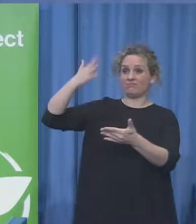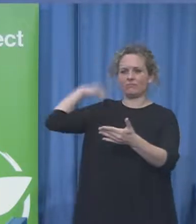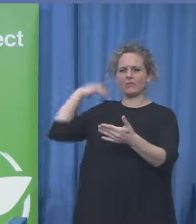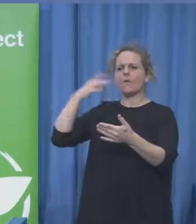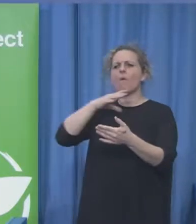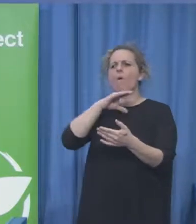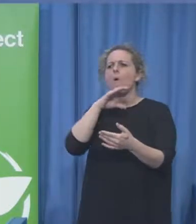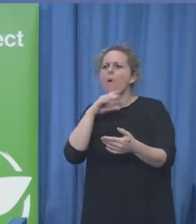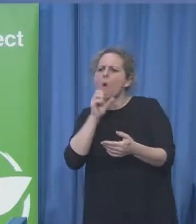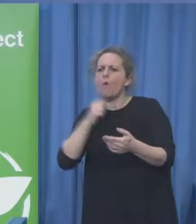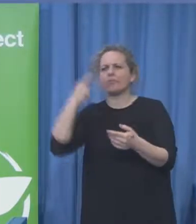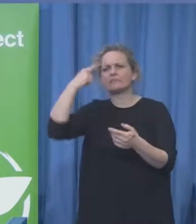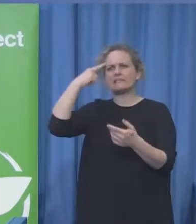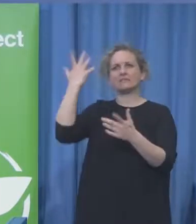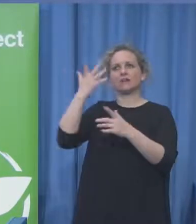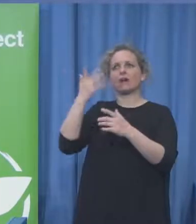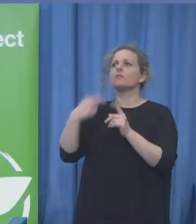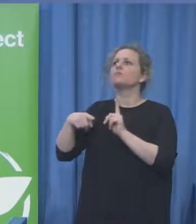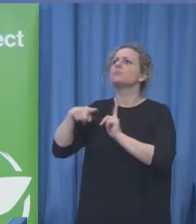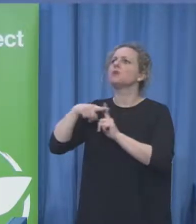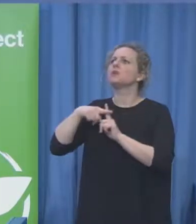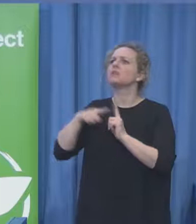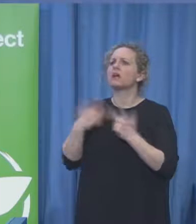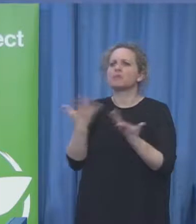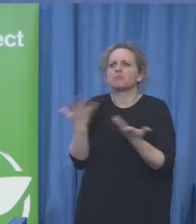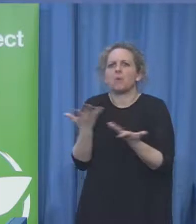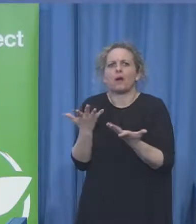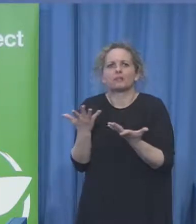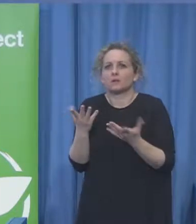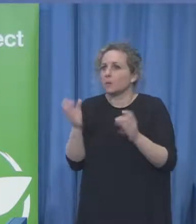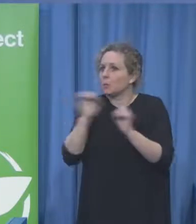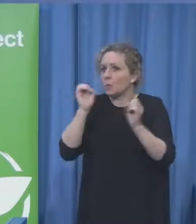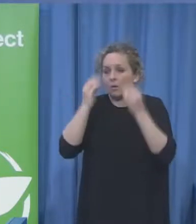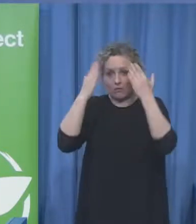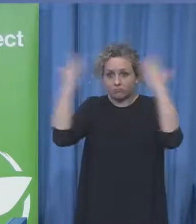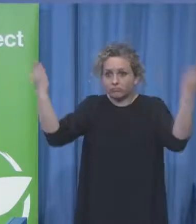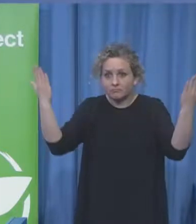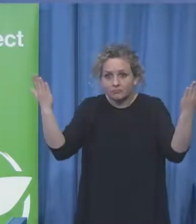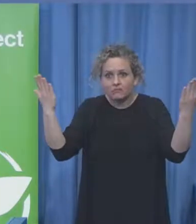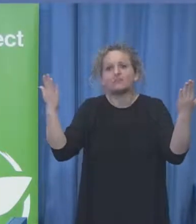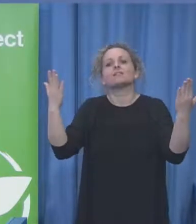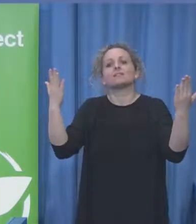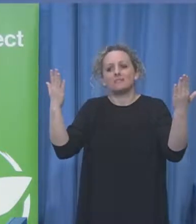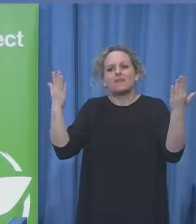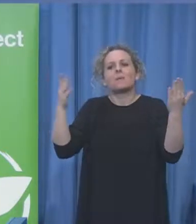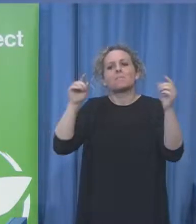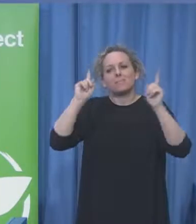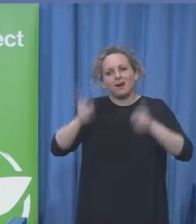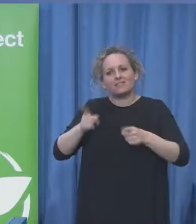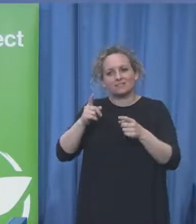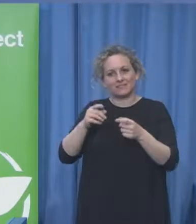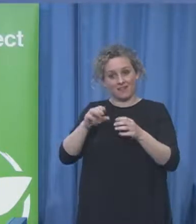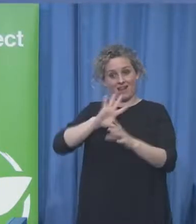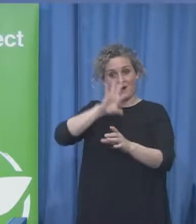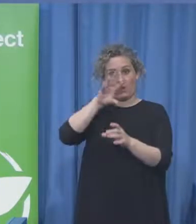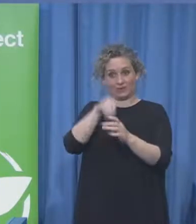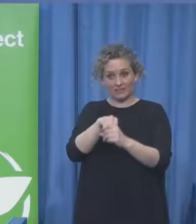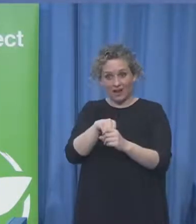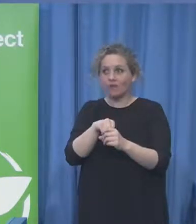development for all. This is a must, I feel. So in one word, I have to say the interplay between